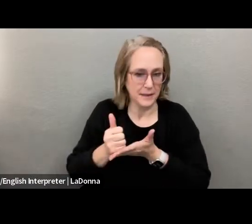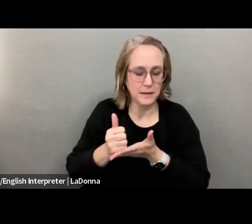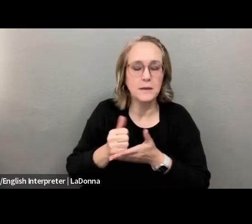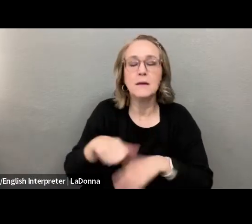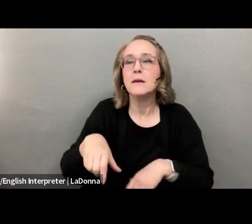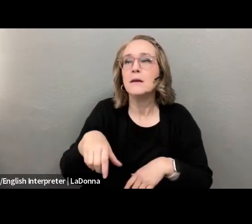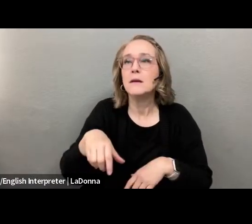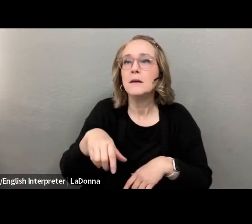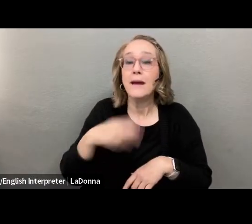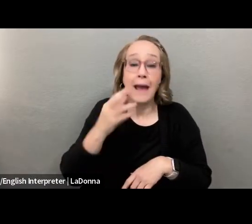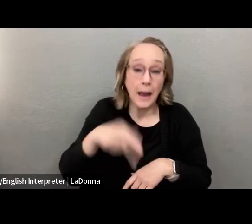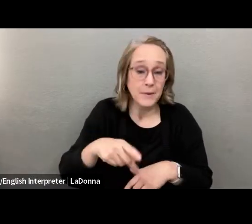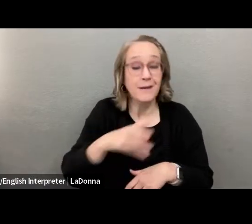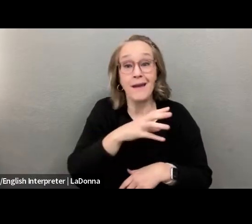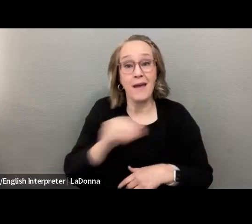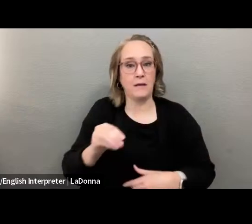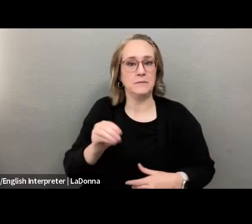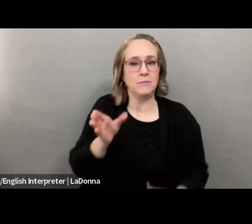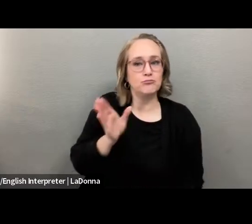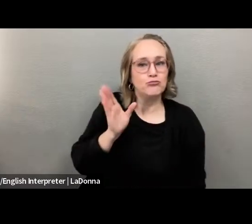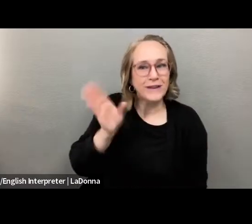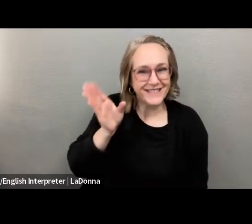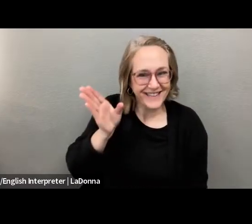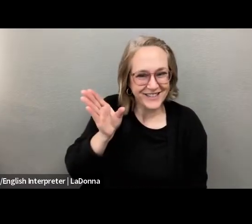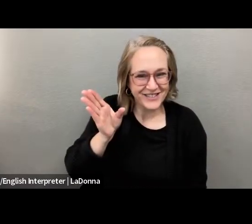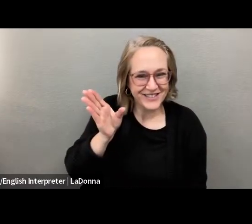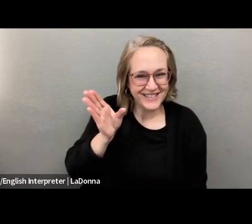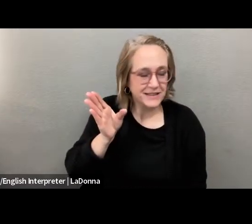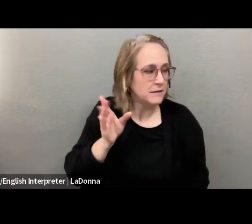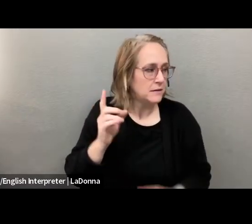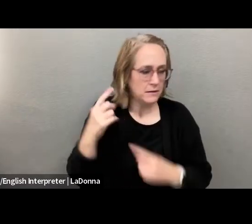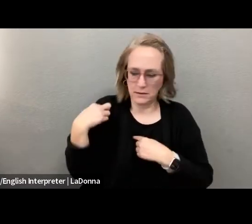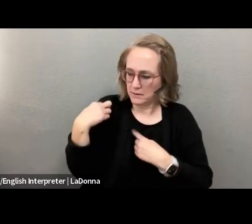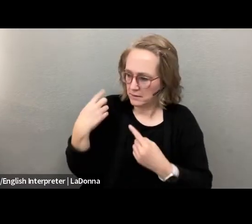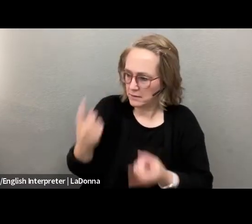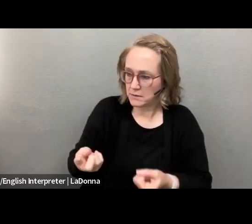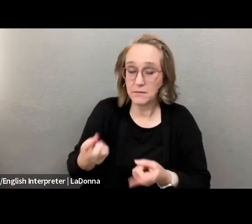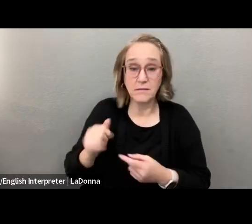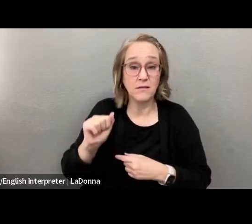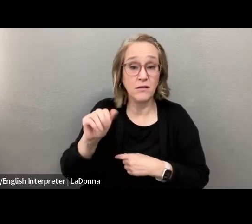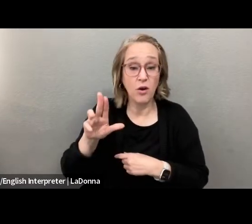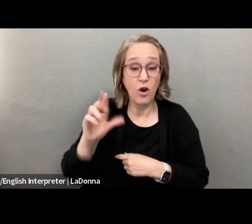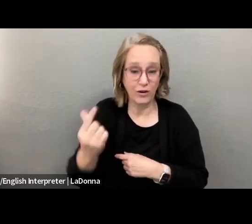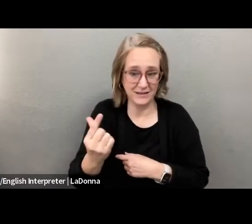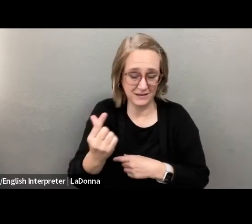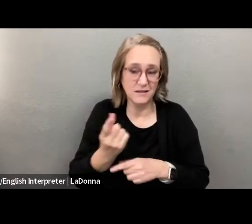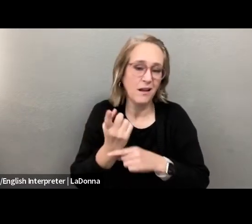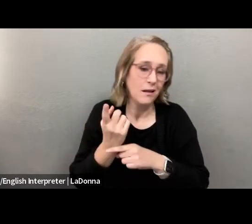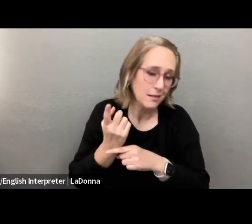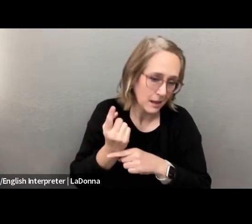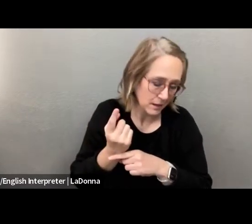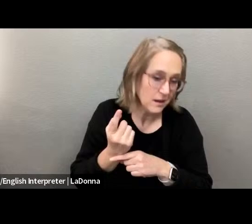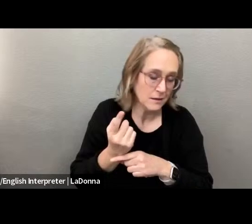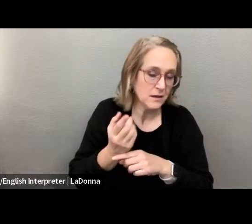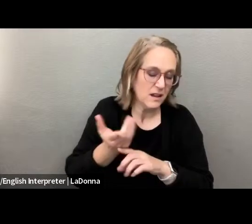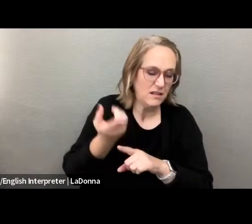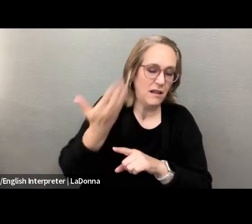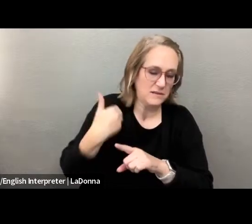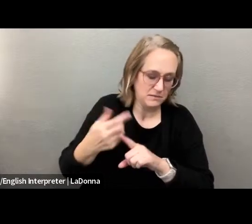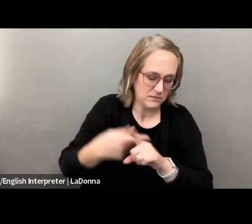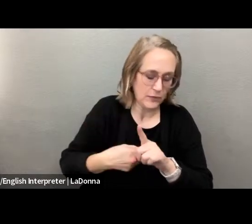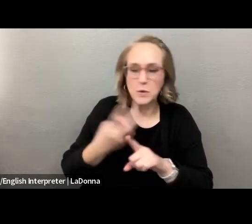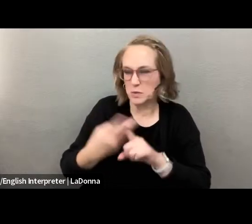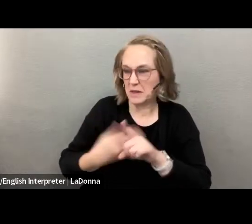presentations. And since we met last August, we've been incredibly busy, and I just want to kind of give you an idea